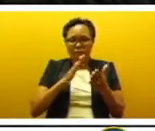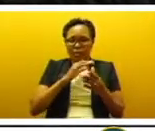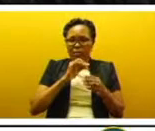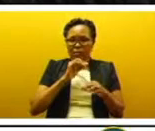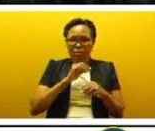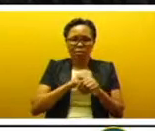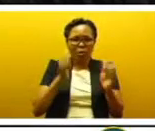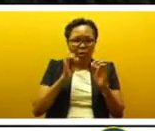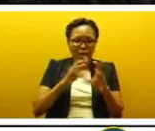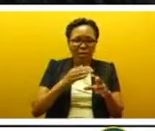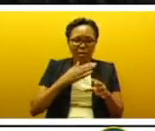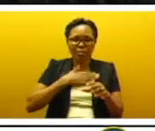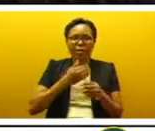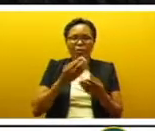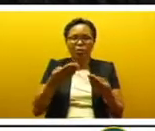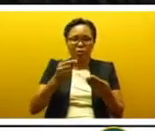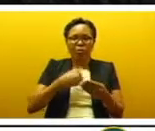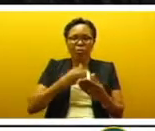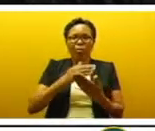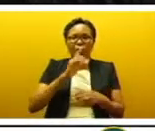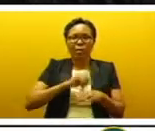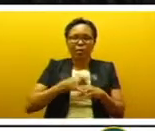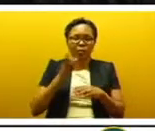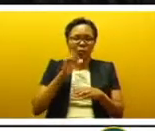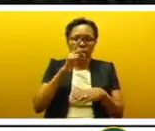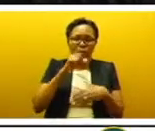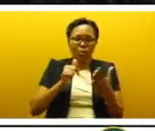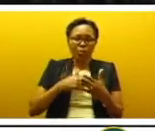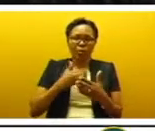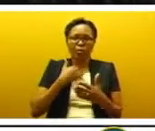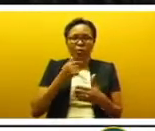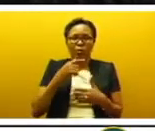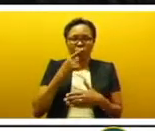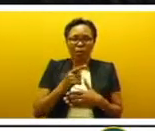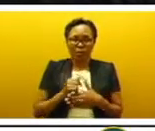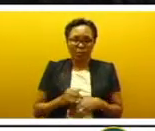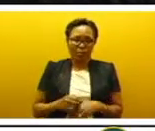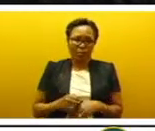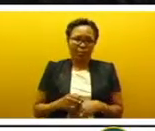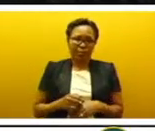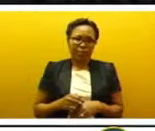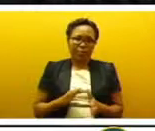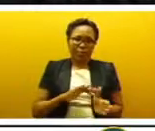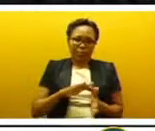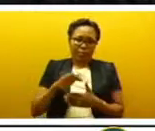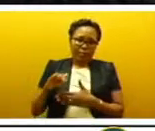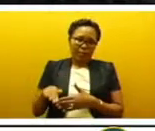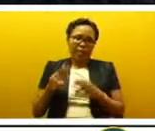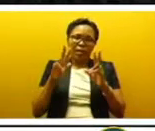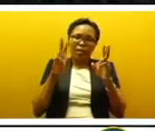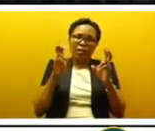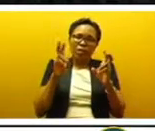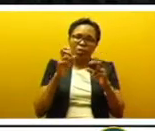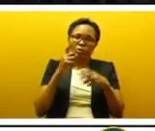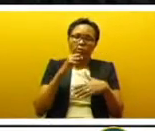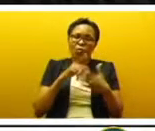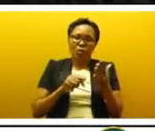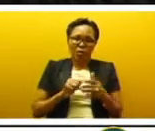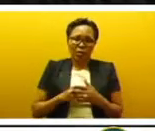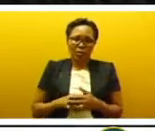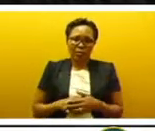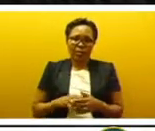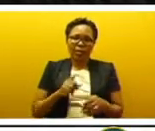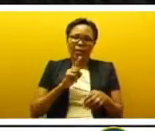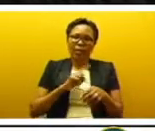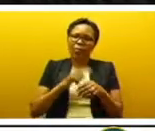leeway to conclude what I need to say. The issue is this, Madam CJ. When you pose the question that